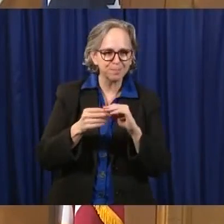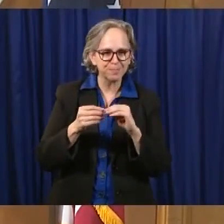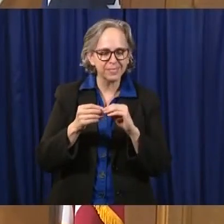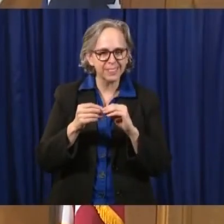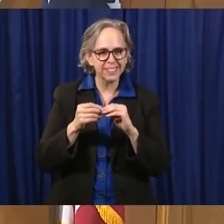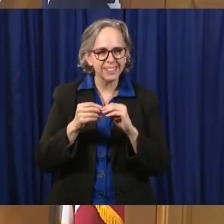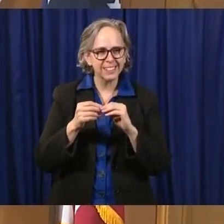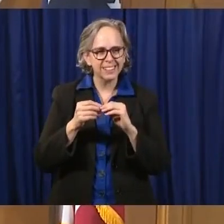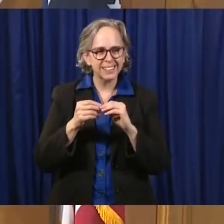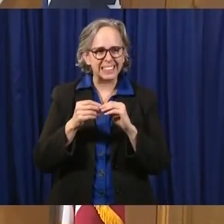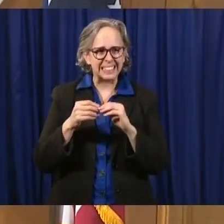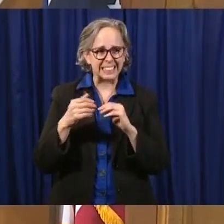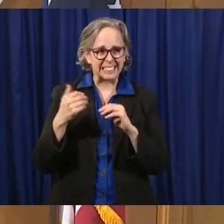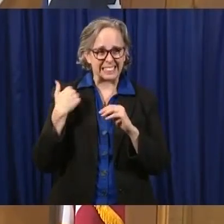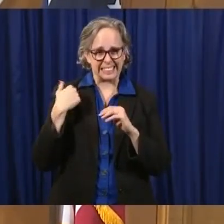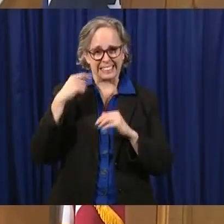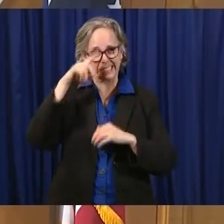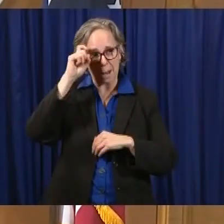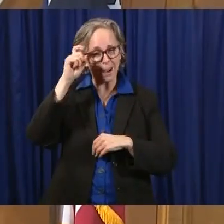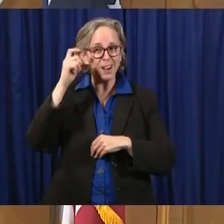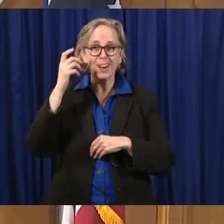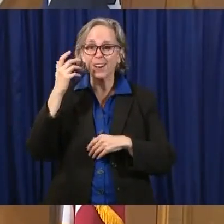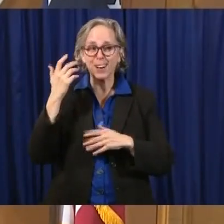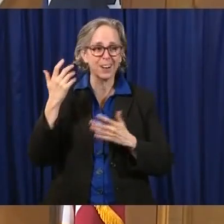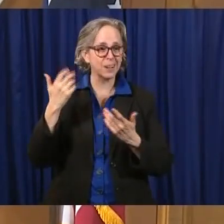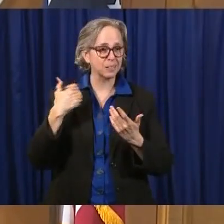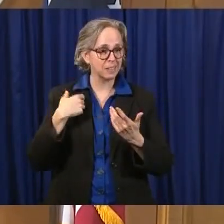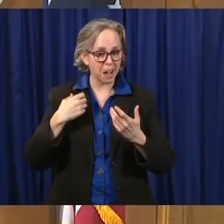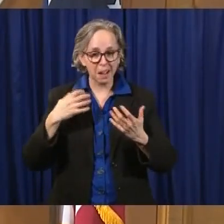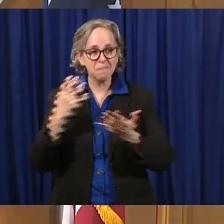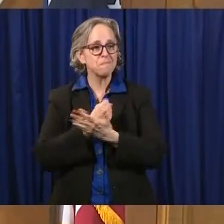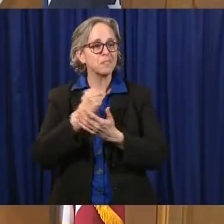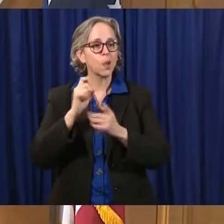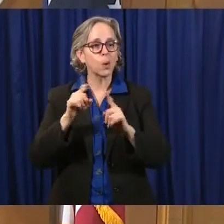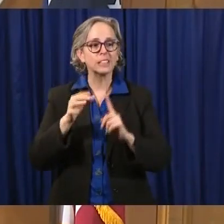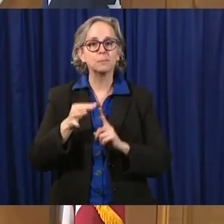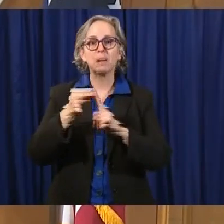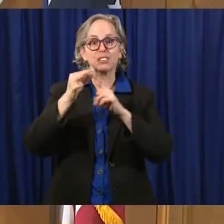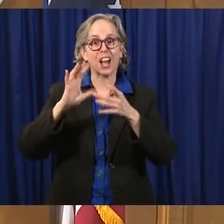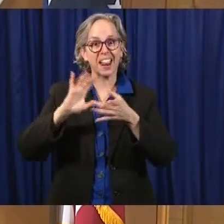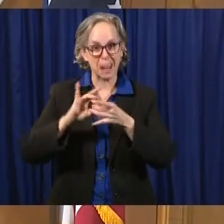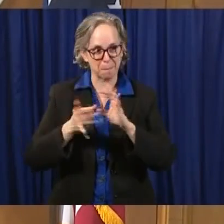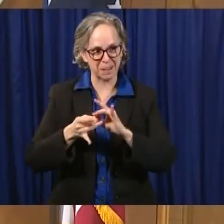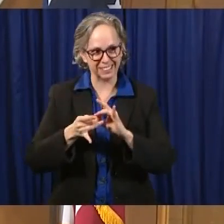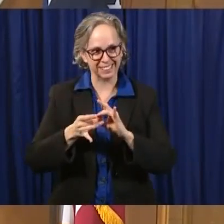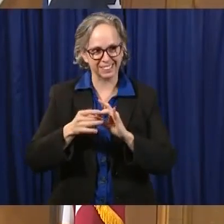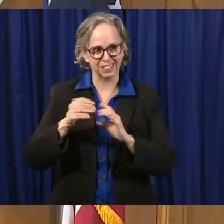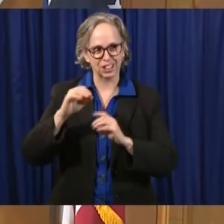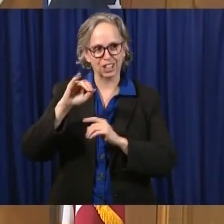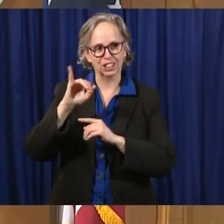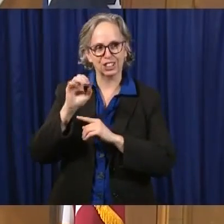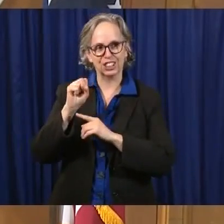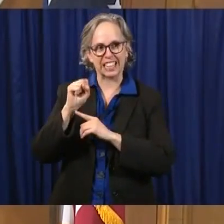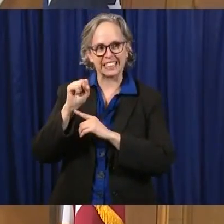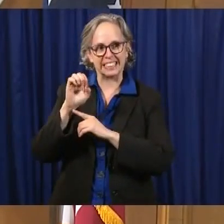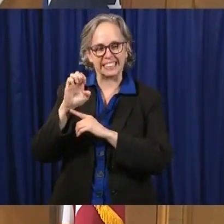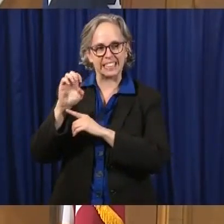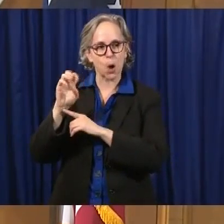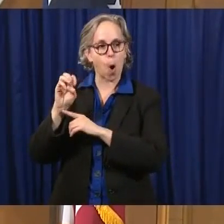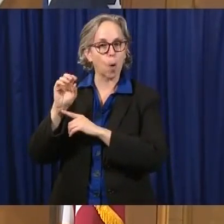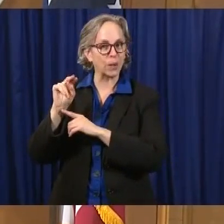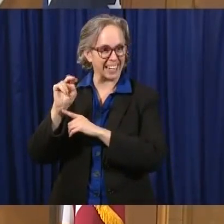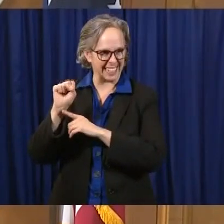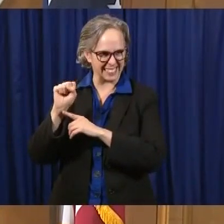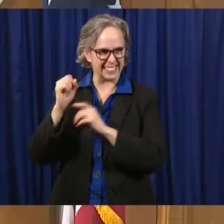to attend the Special Olympics at Jesse Owens Stadium at Ohio State University. It was great to see